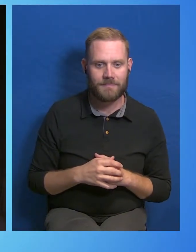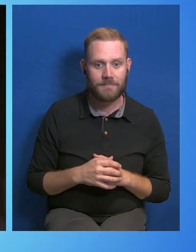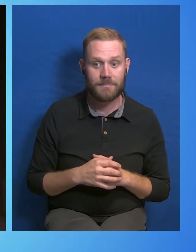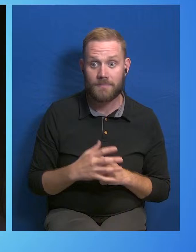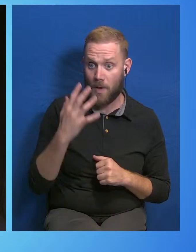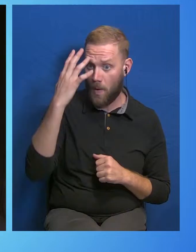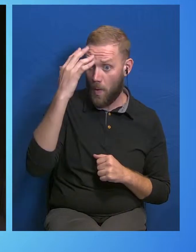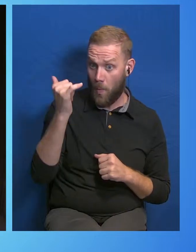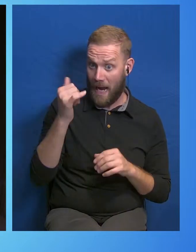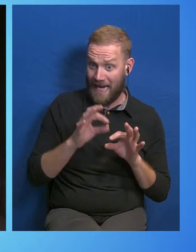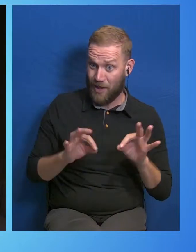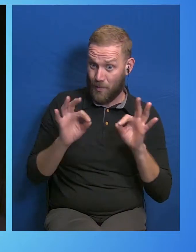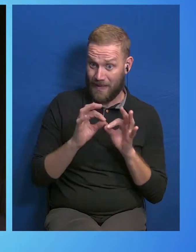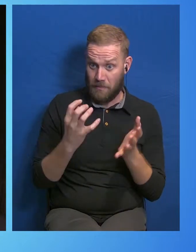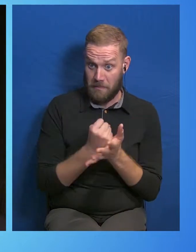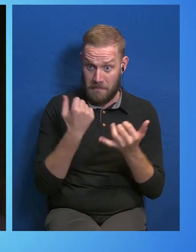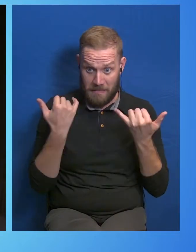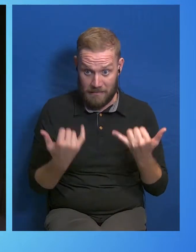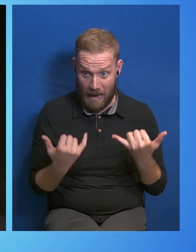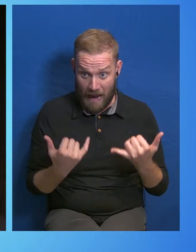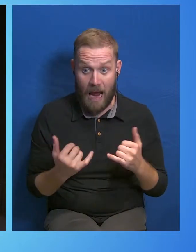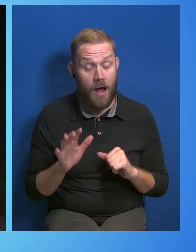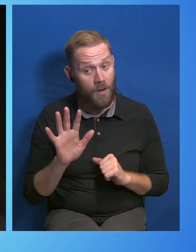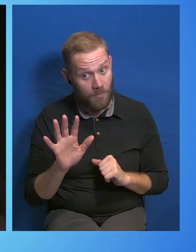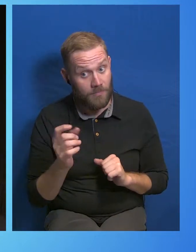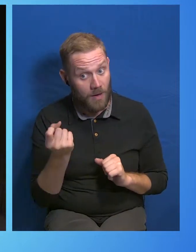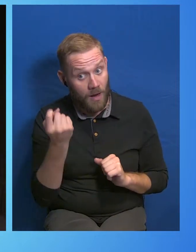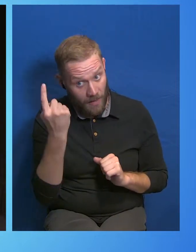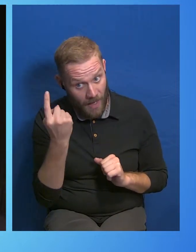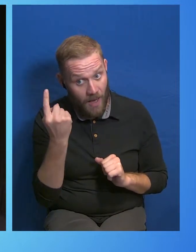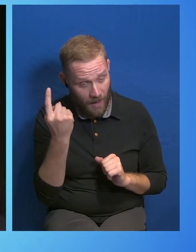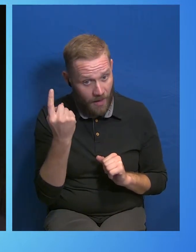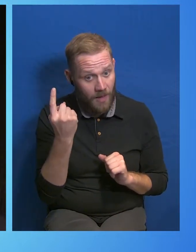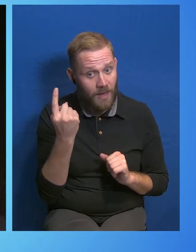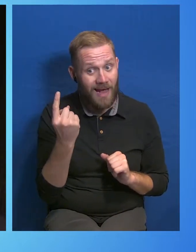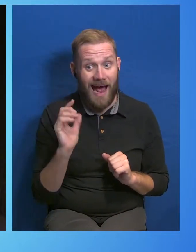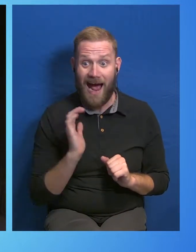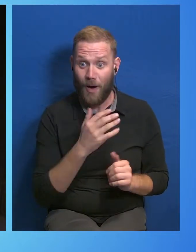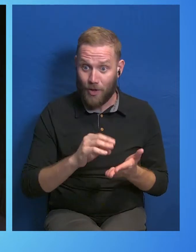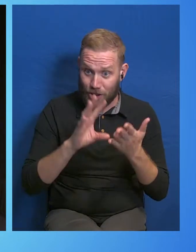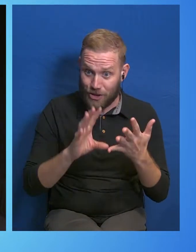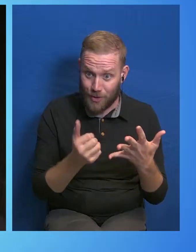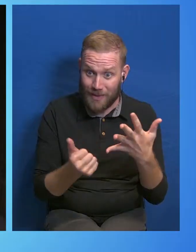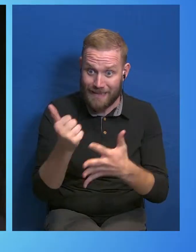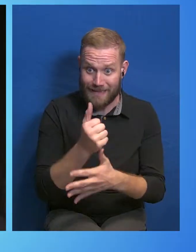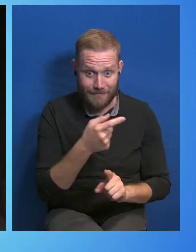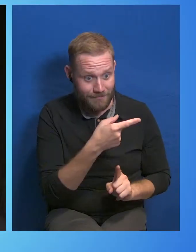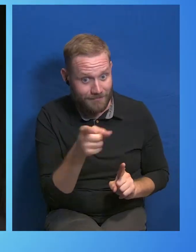Why is that so critical? Again, because of our students.